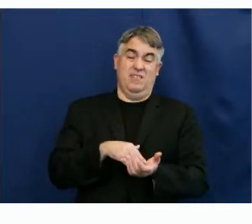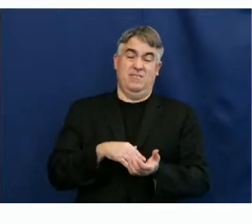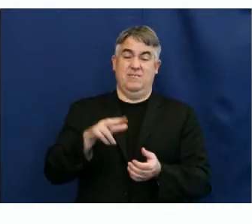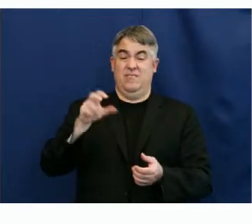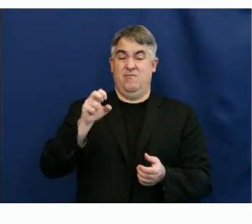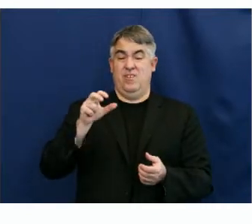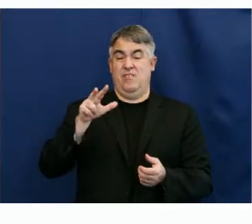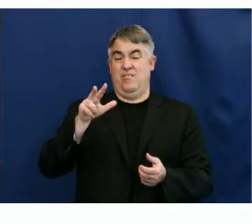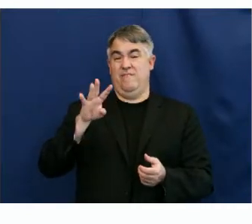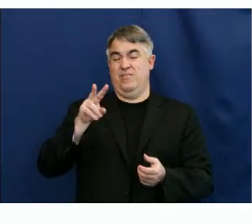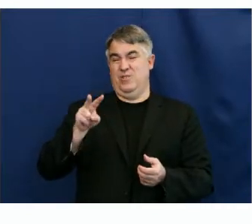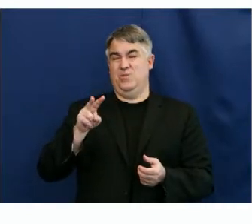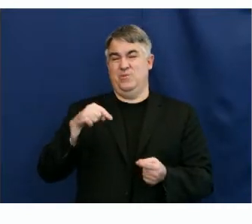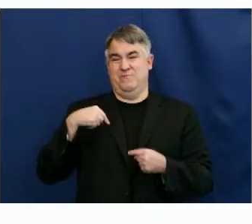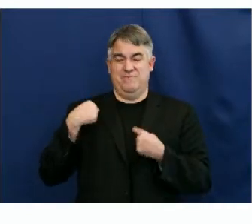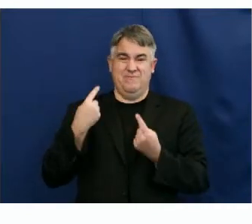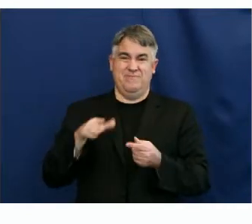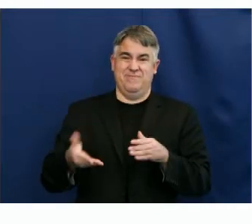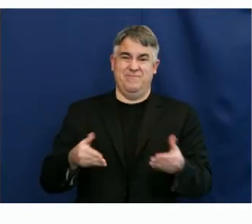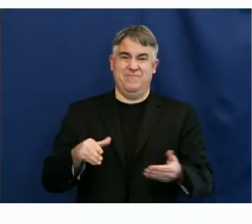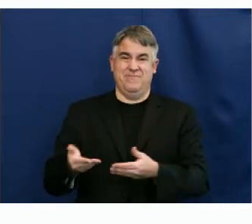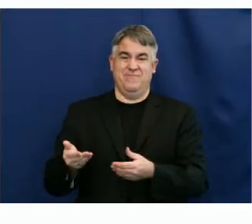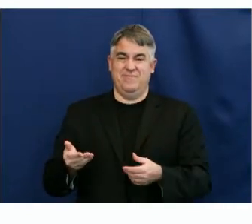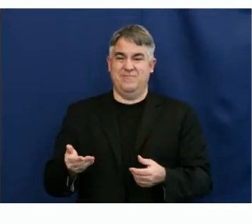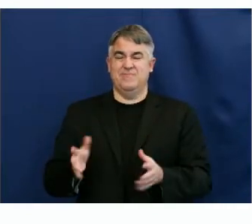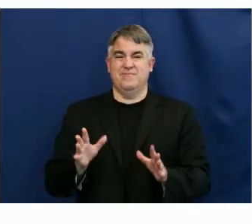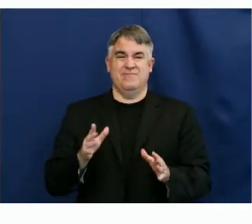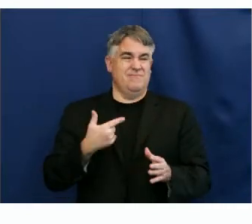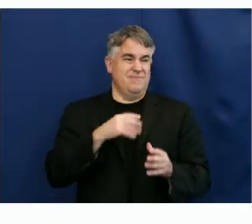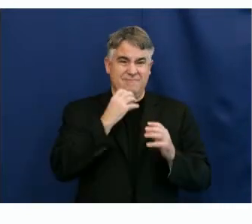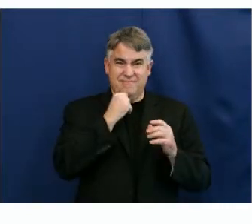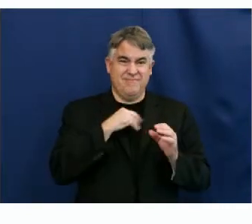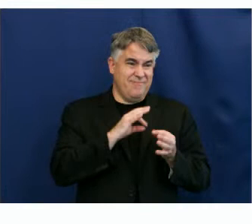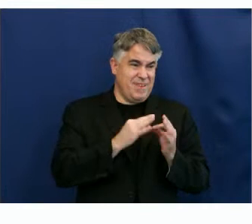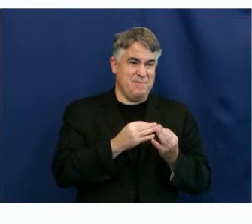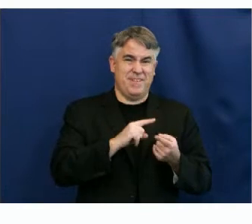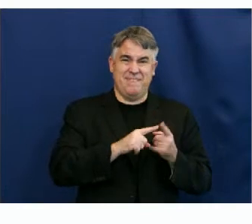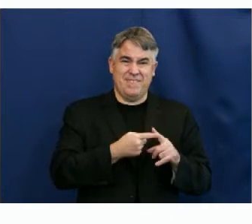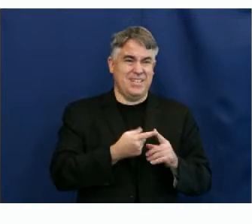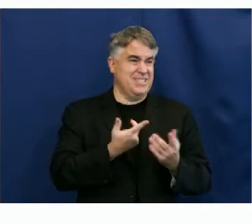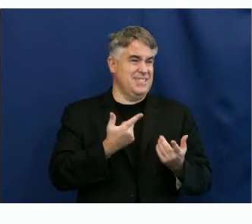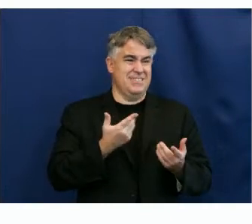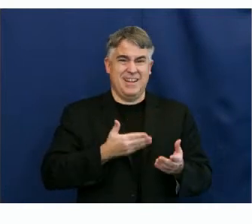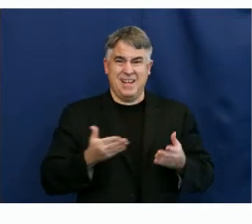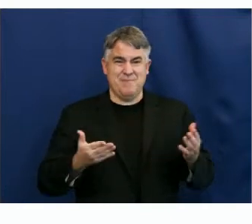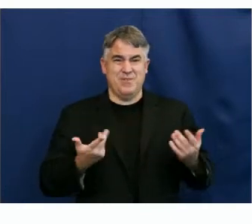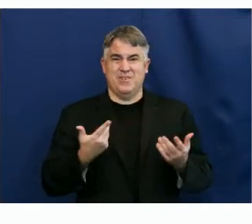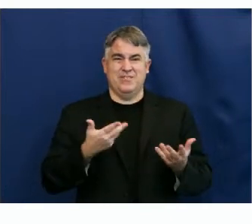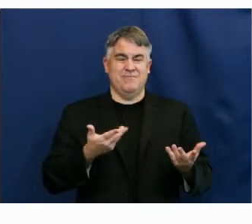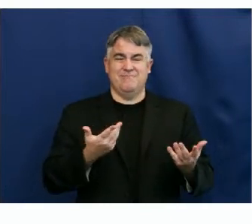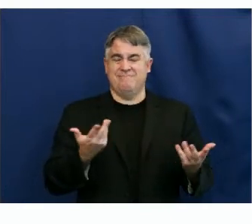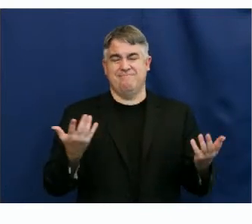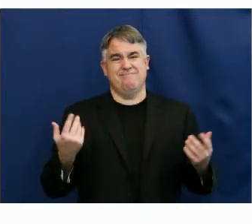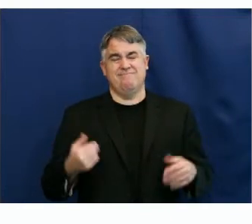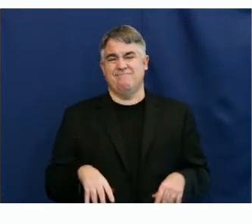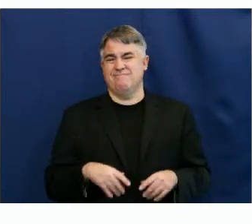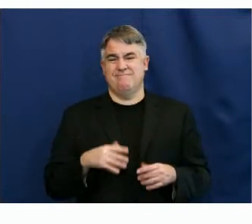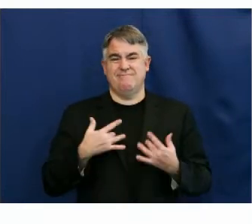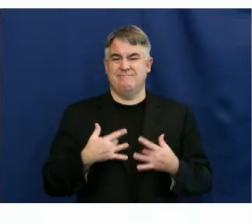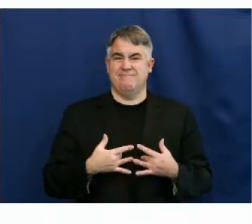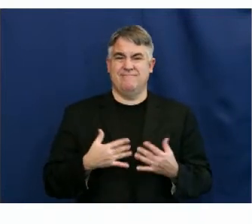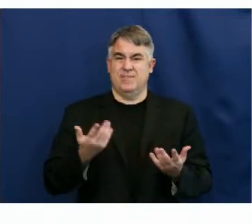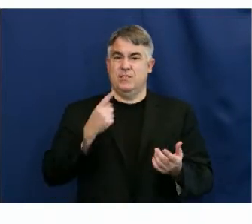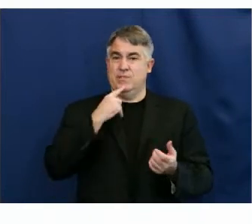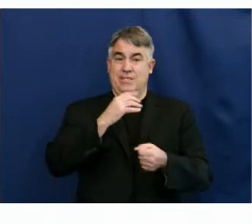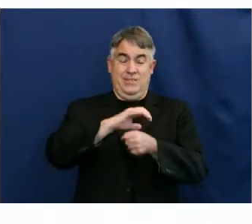condolences go out to all of these families. And again, this is a powerful reminder that it's still here, it is still deadly, and so we're making progress and we're